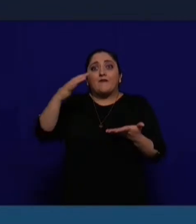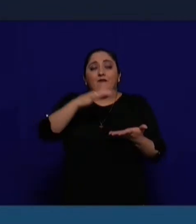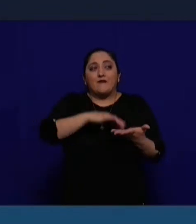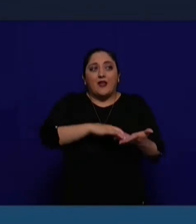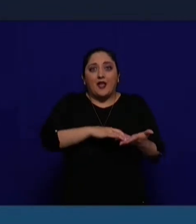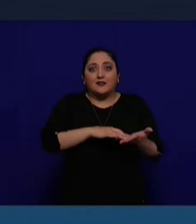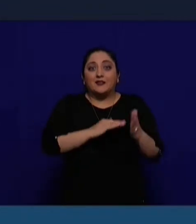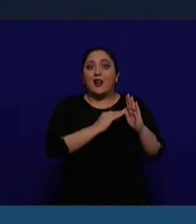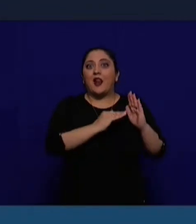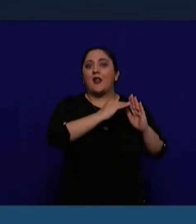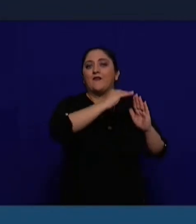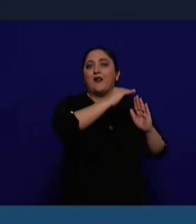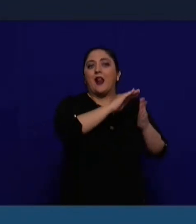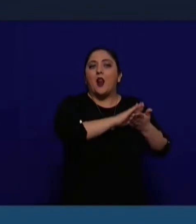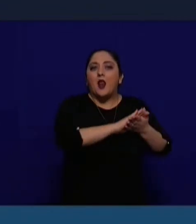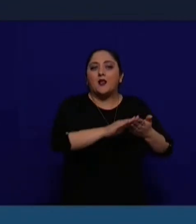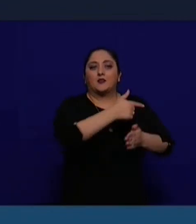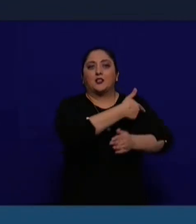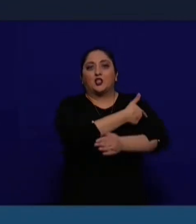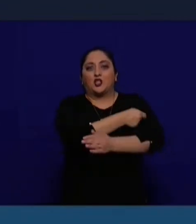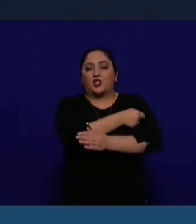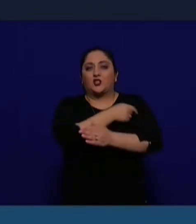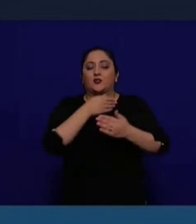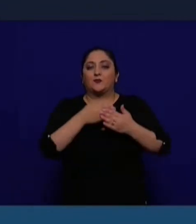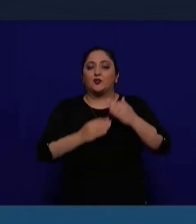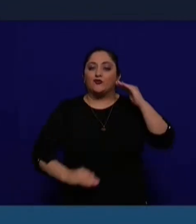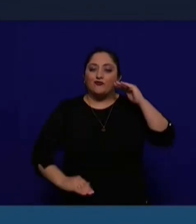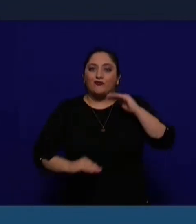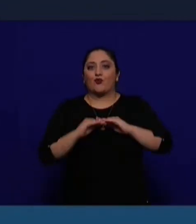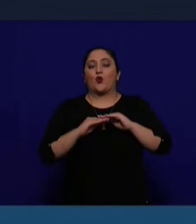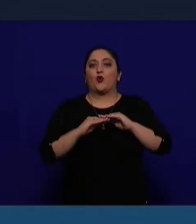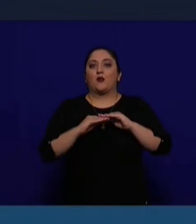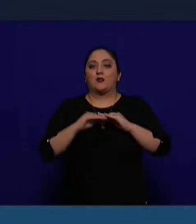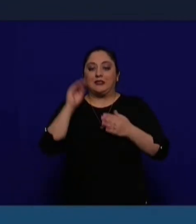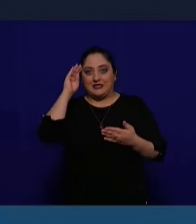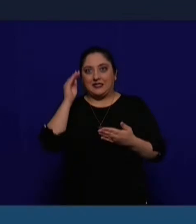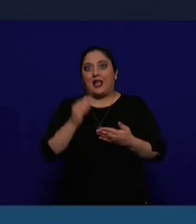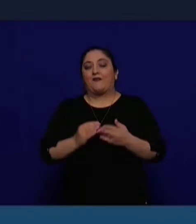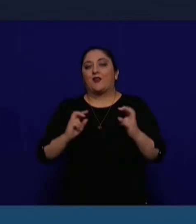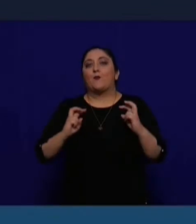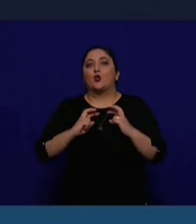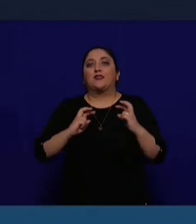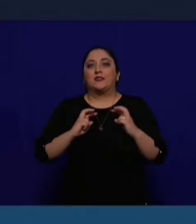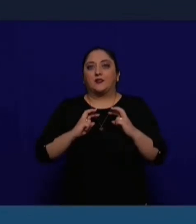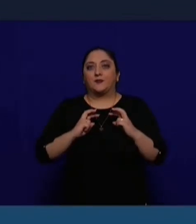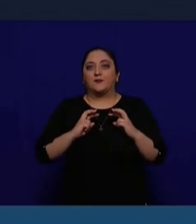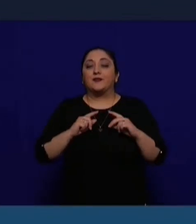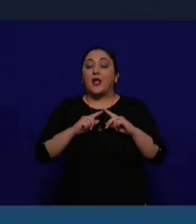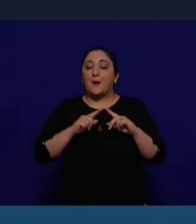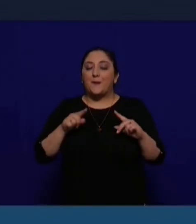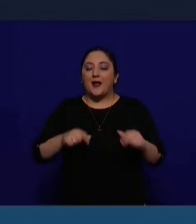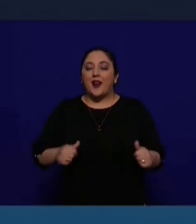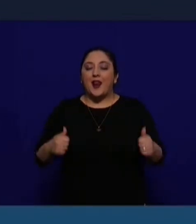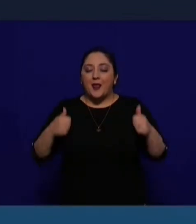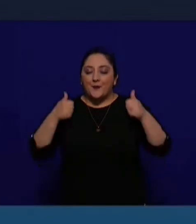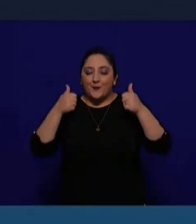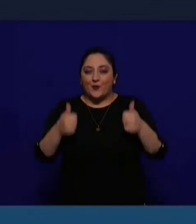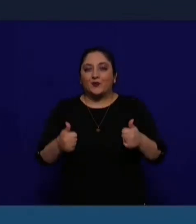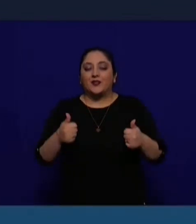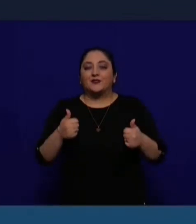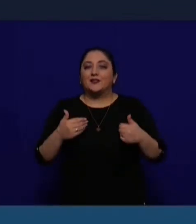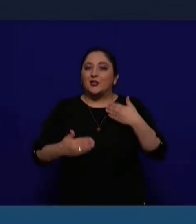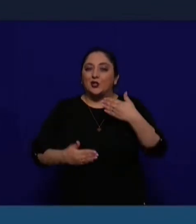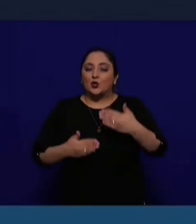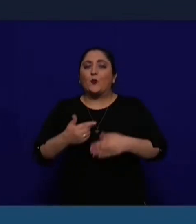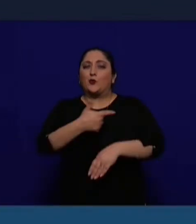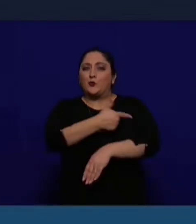dik il-livell li inti għandek tilħaq biex inti jkollok herd immunity. Però kif għaddejjin l-iktar ħaġa importanti hija li aħna nibqgħu